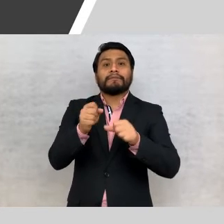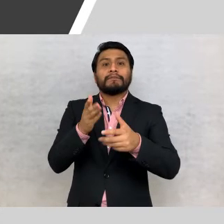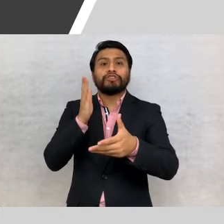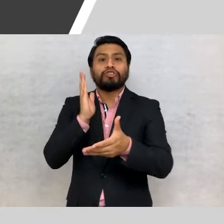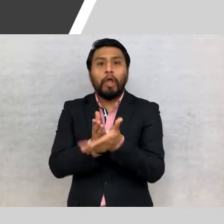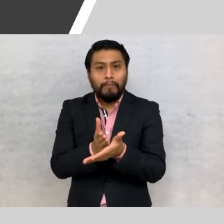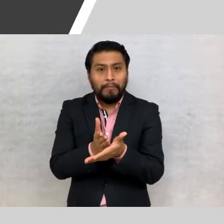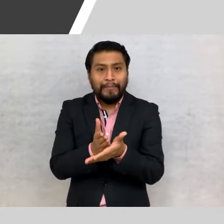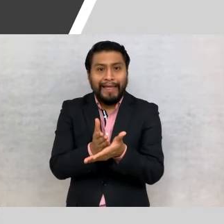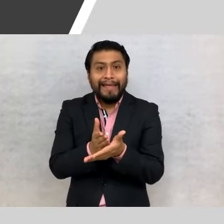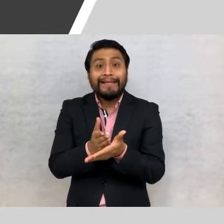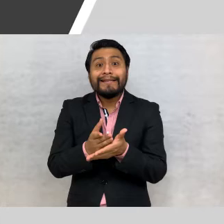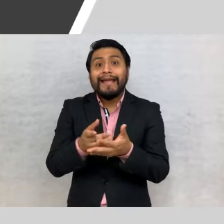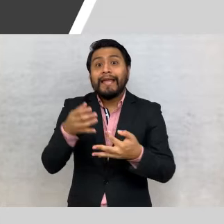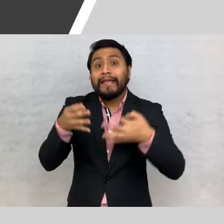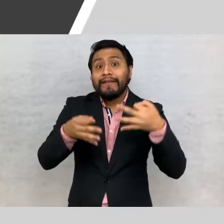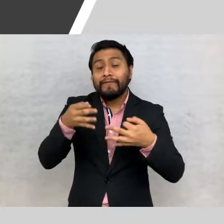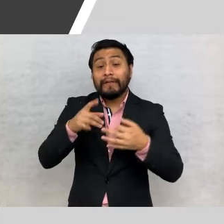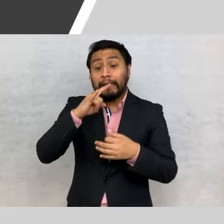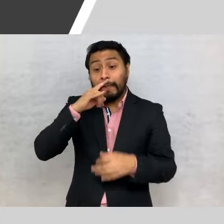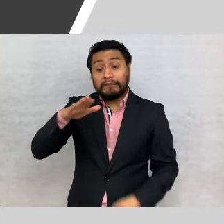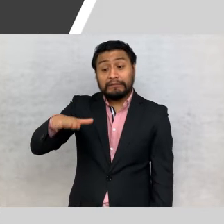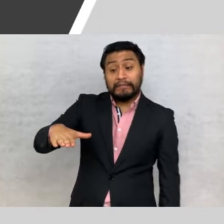neutralized if the child was